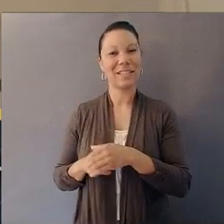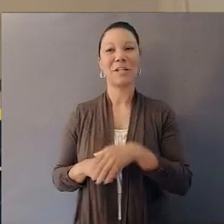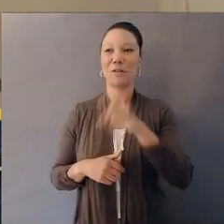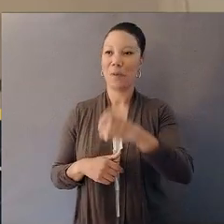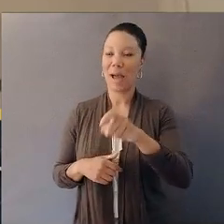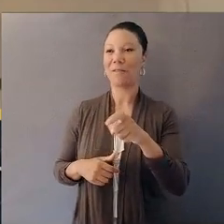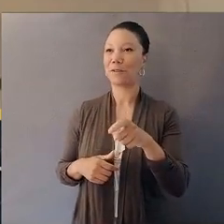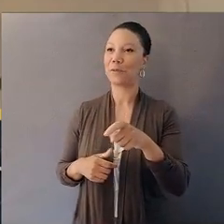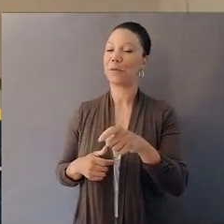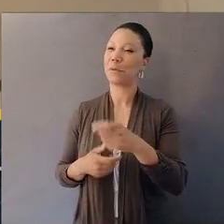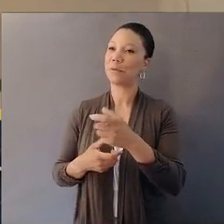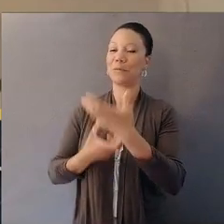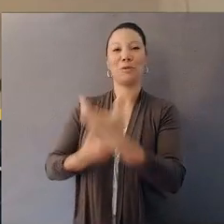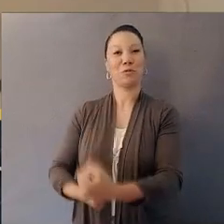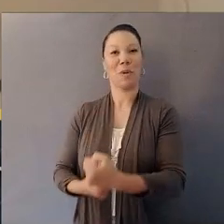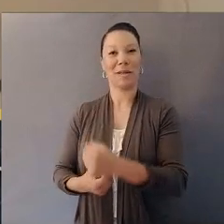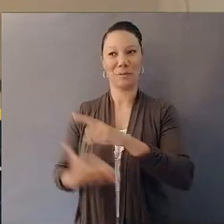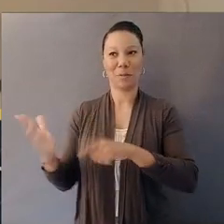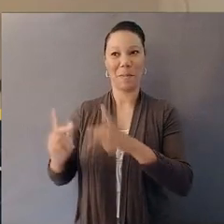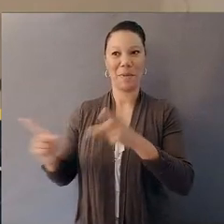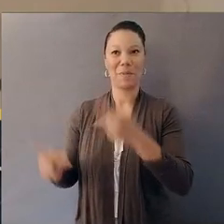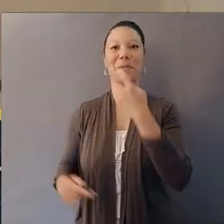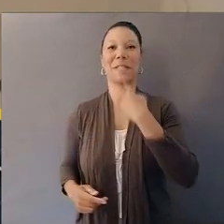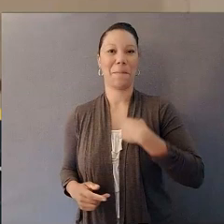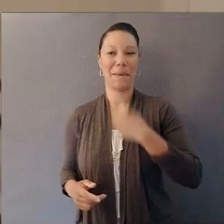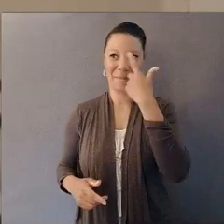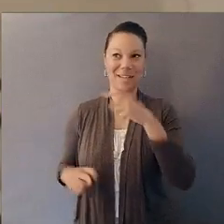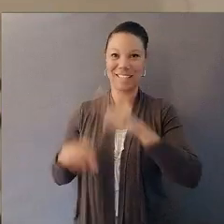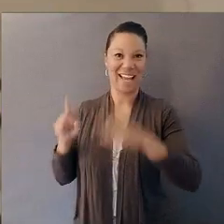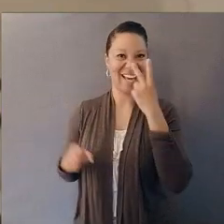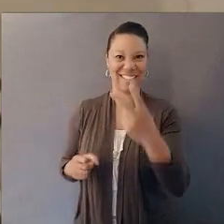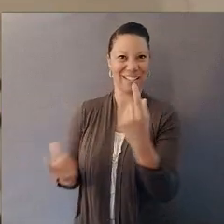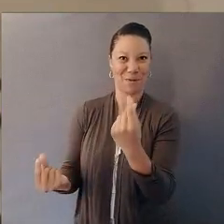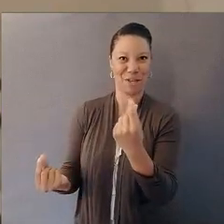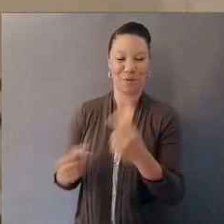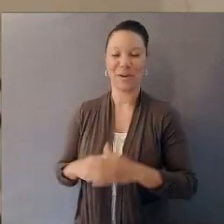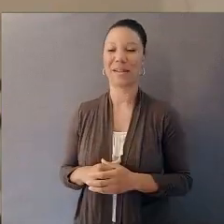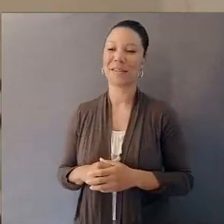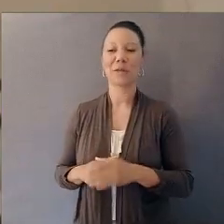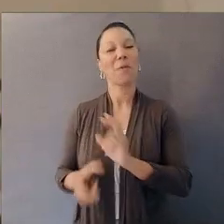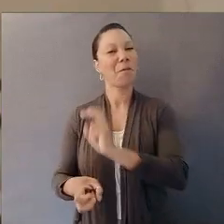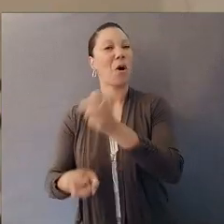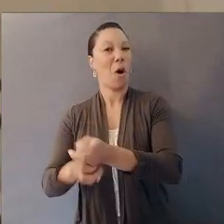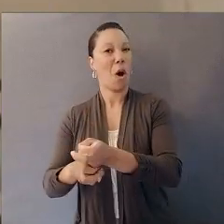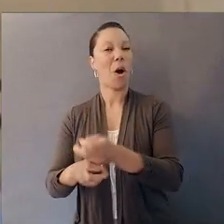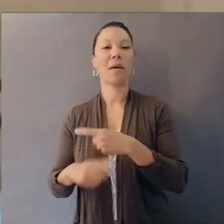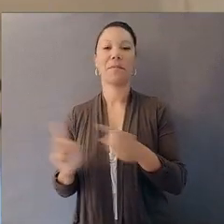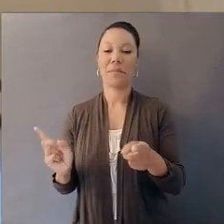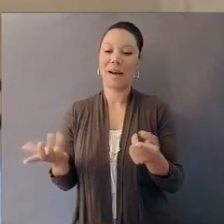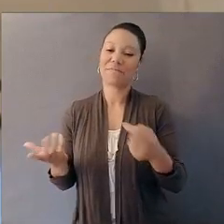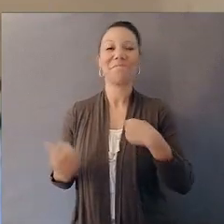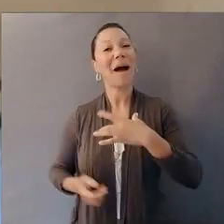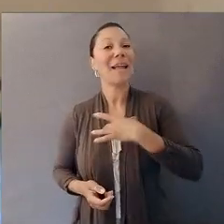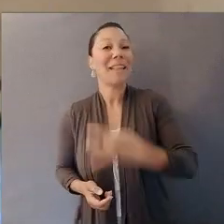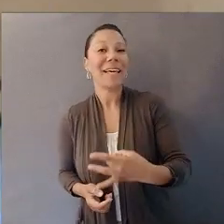You can't physically see them do everything. So it's hard, but it's definitely, I like it.